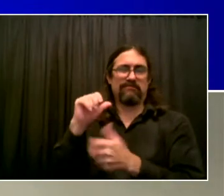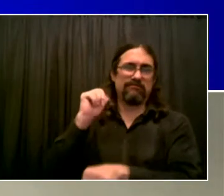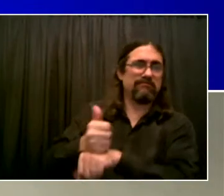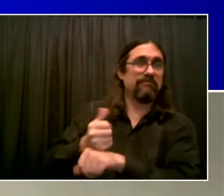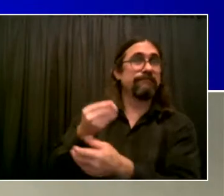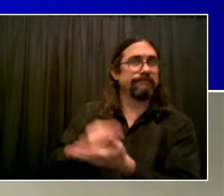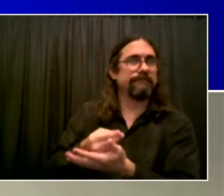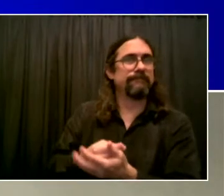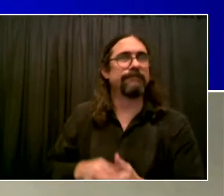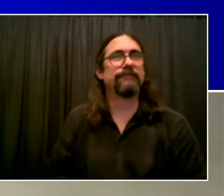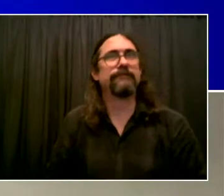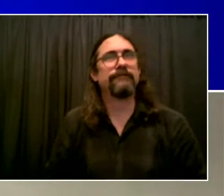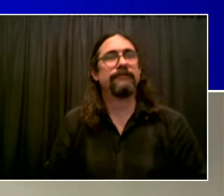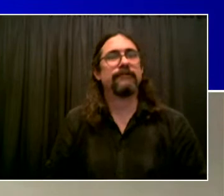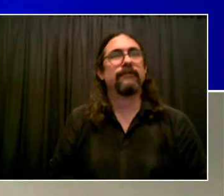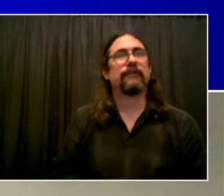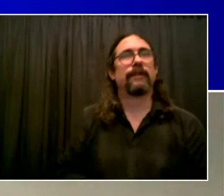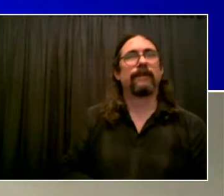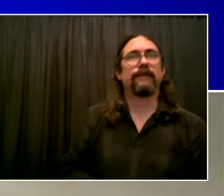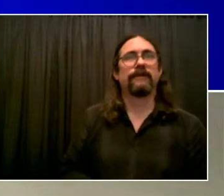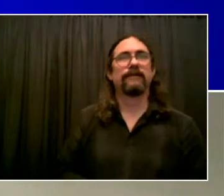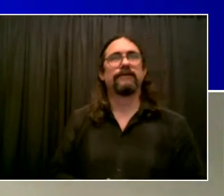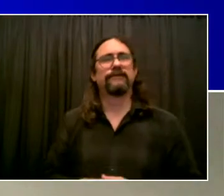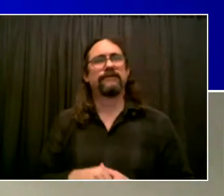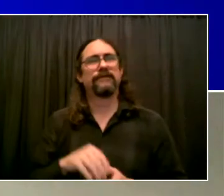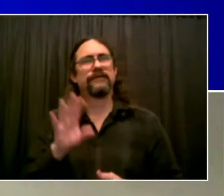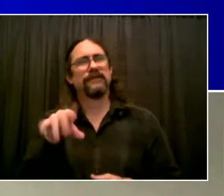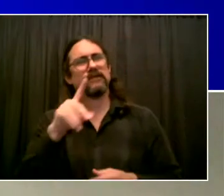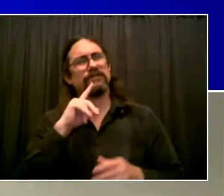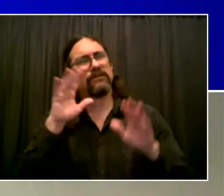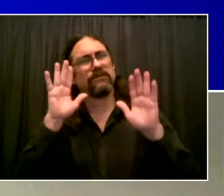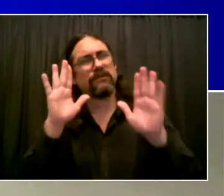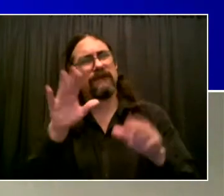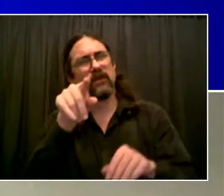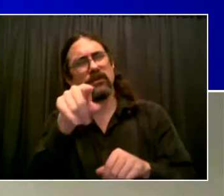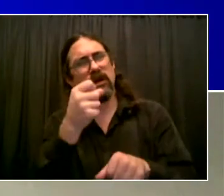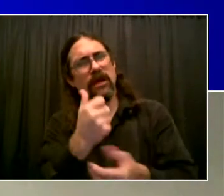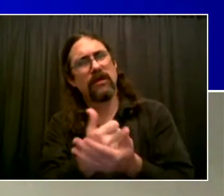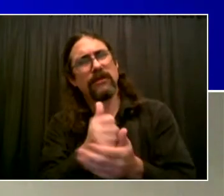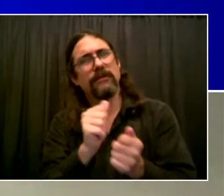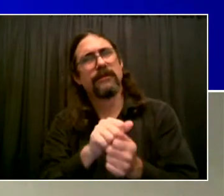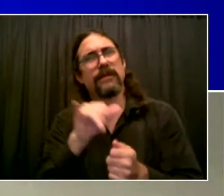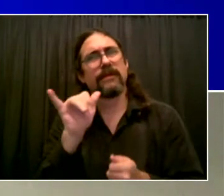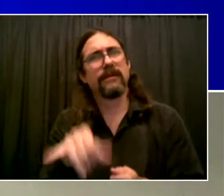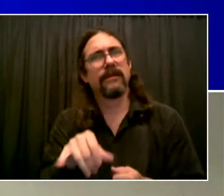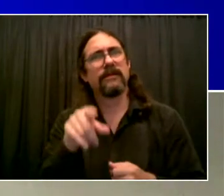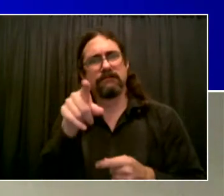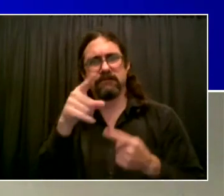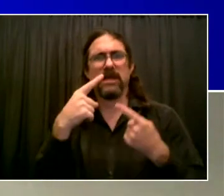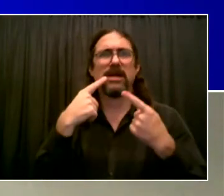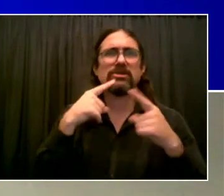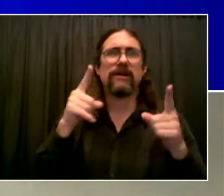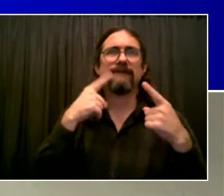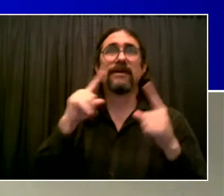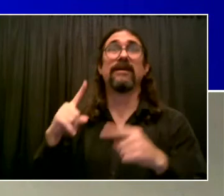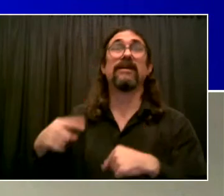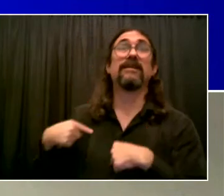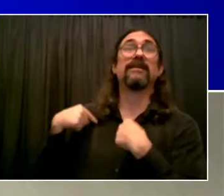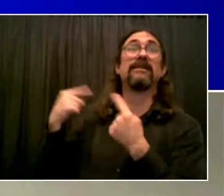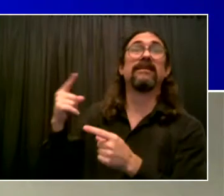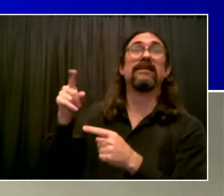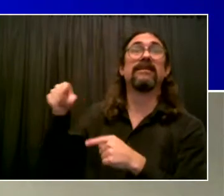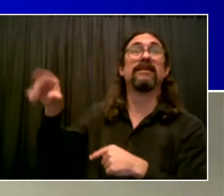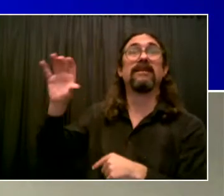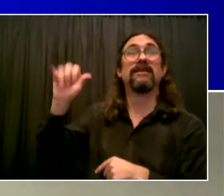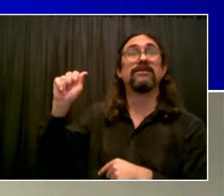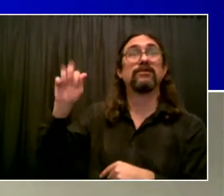what you achieved, what Speaker Carl Hastie achieved, that was historic by every sense of the